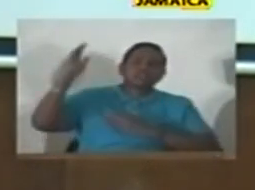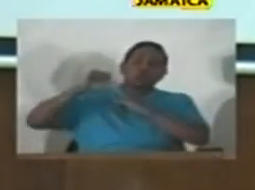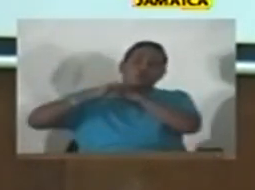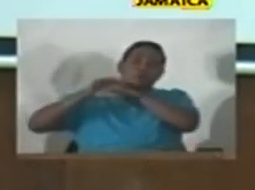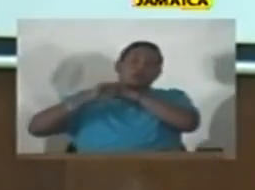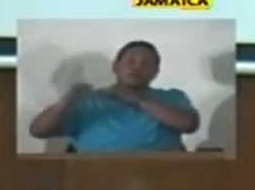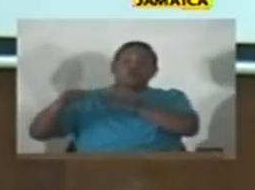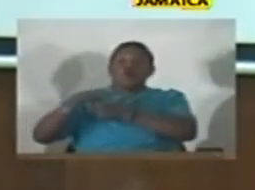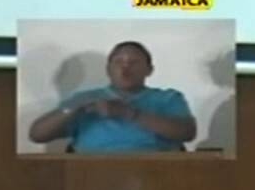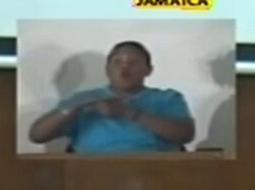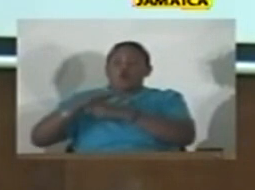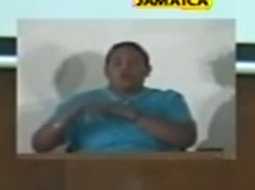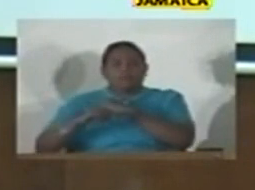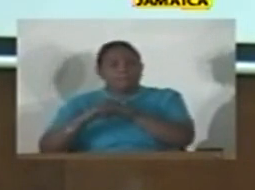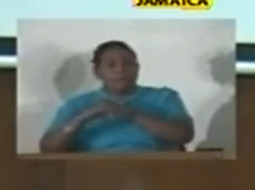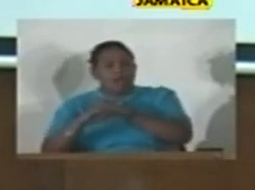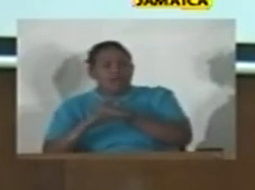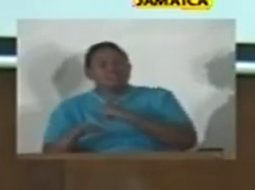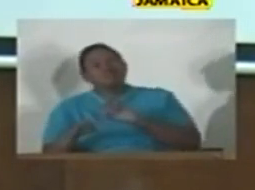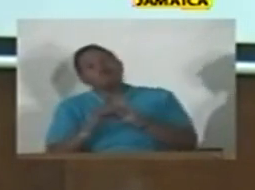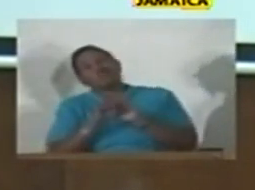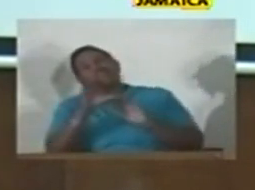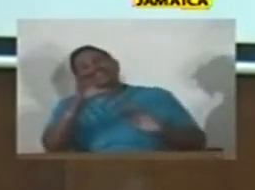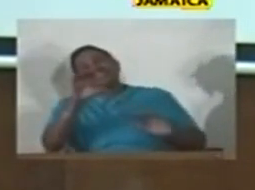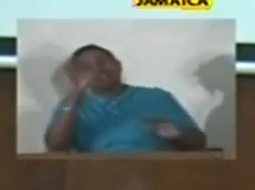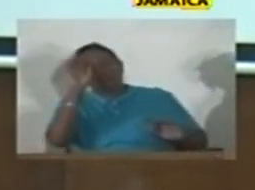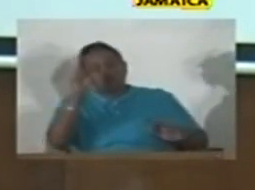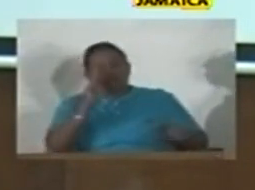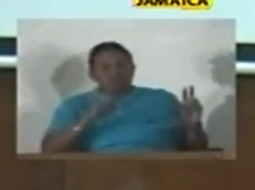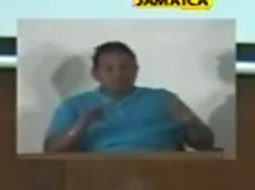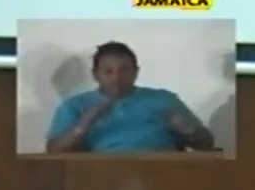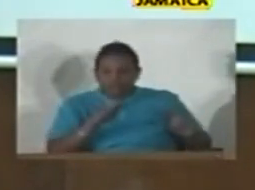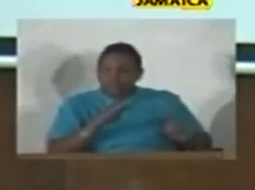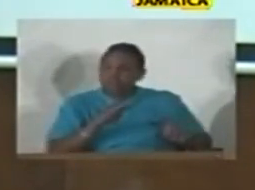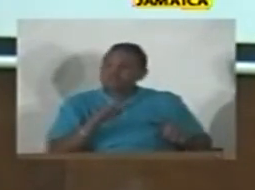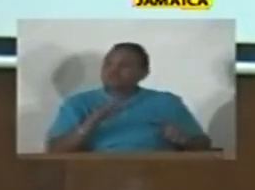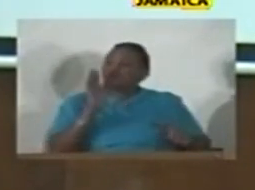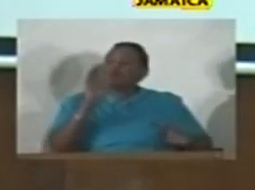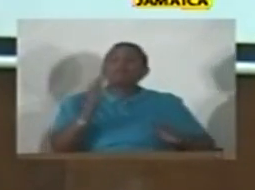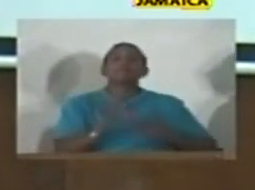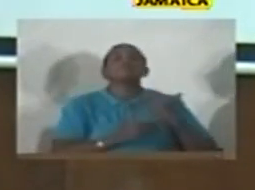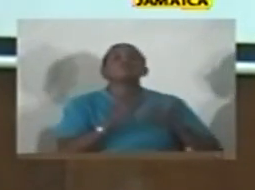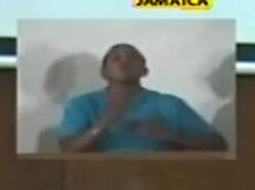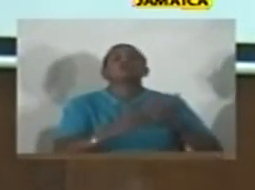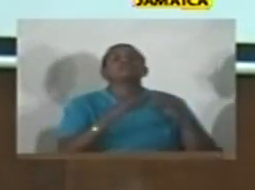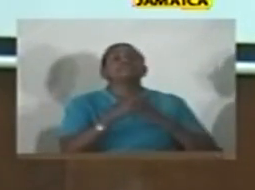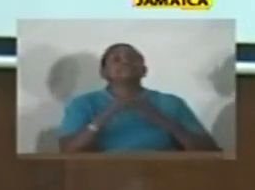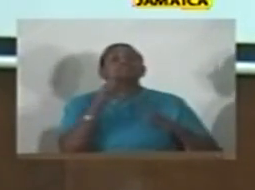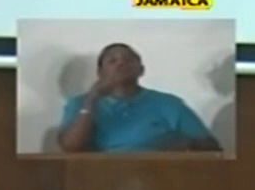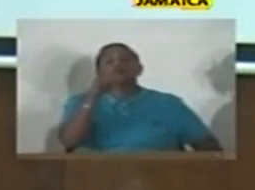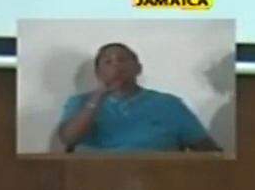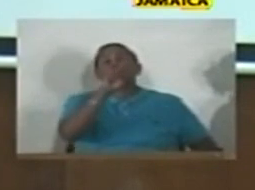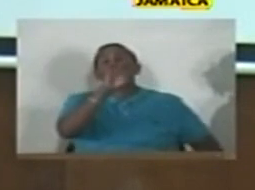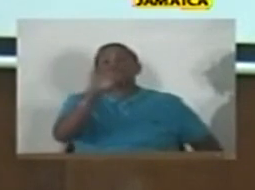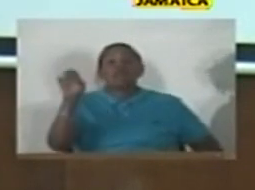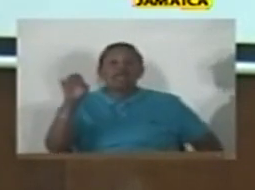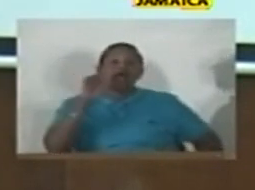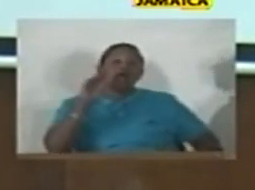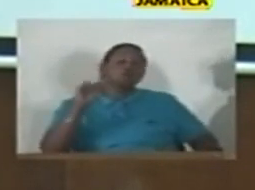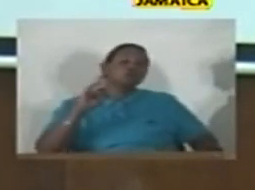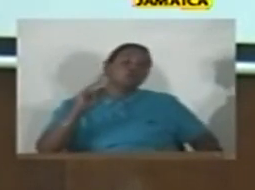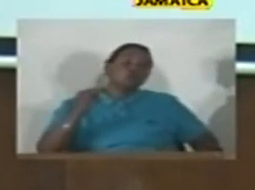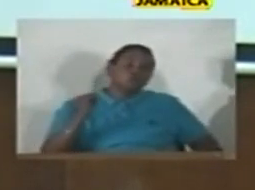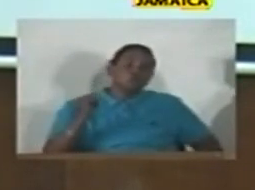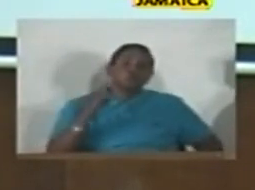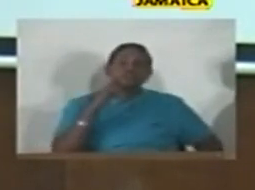market, grade C, which is usually left in the field but good, will be processed into puree and juice and